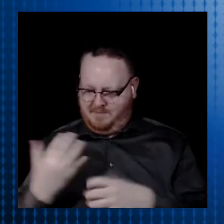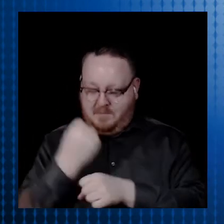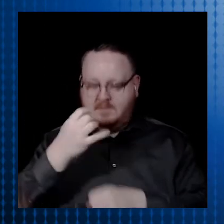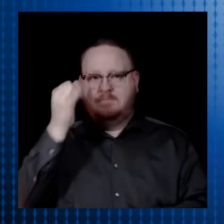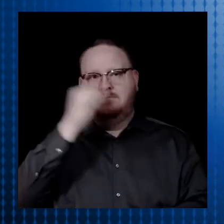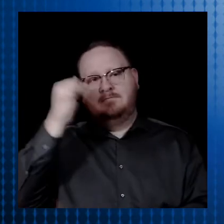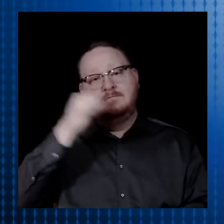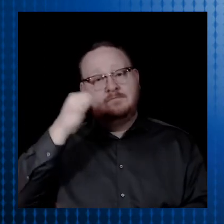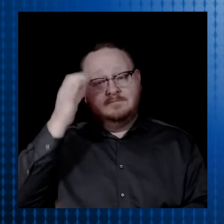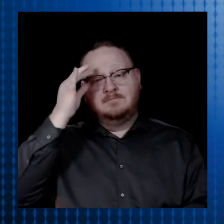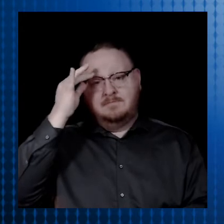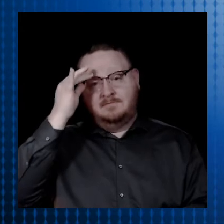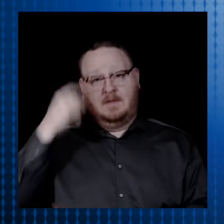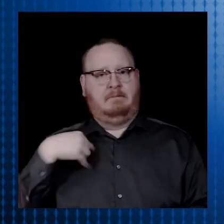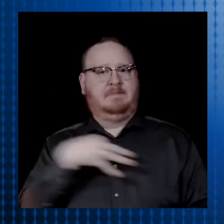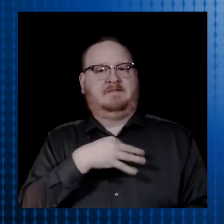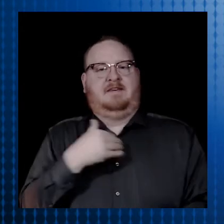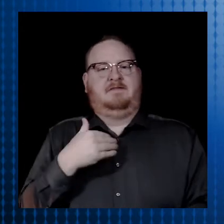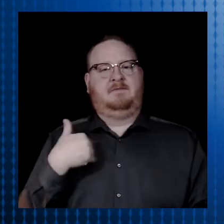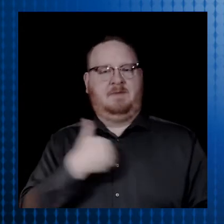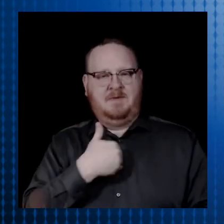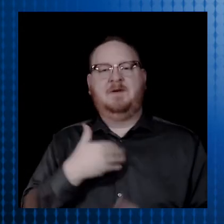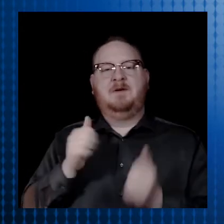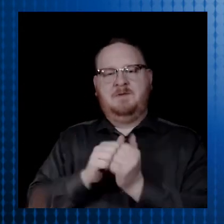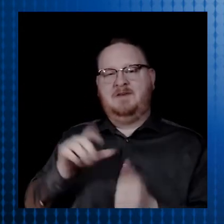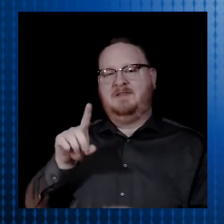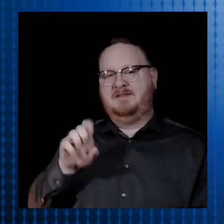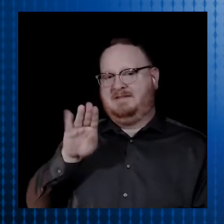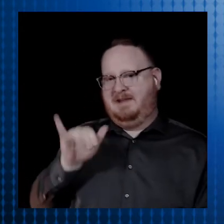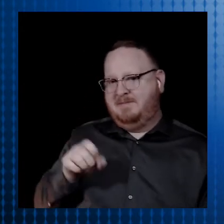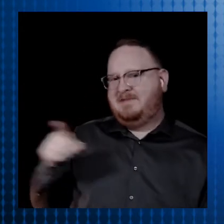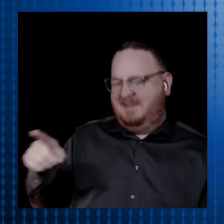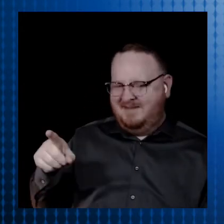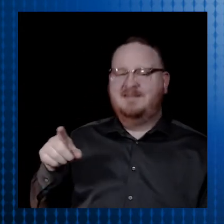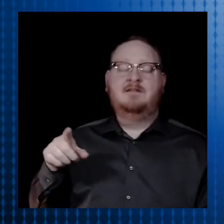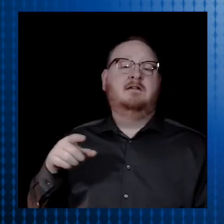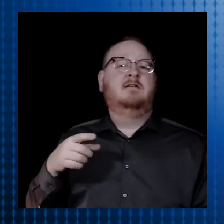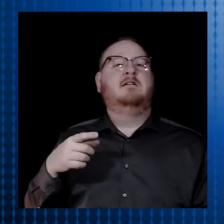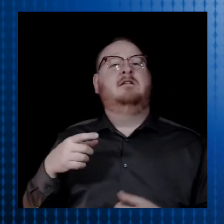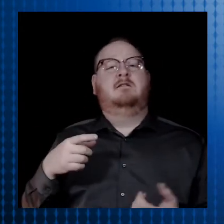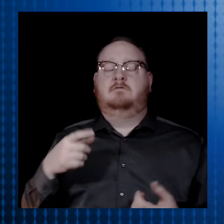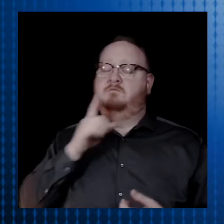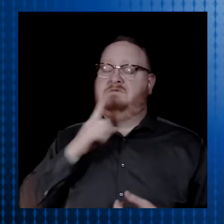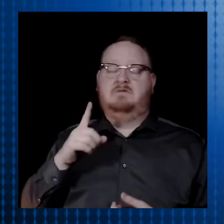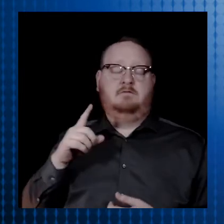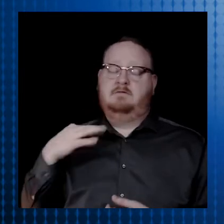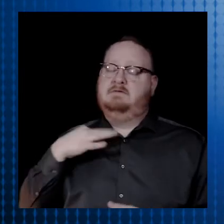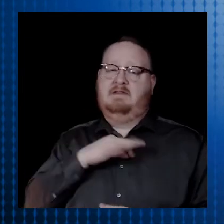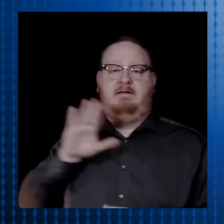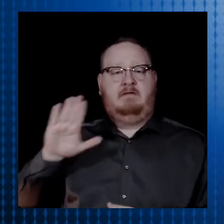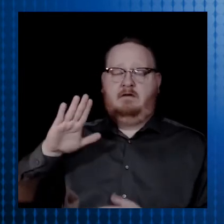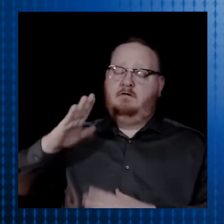staff member at Durant-Terre-Mont alongside Debbie Ronaldo Hopkins. We come from an amazing staff, and as a newer teacher